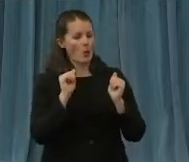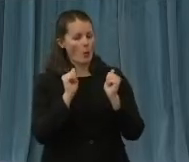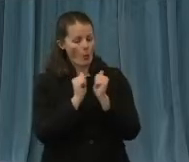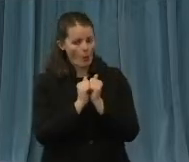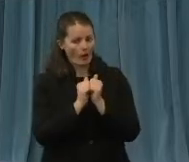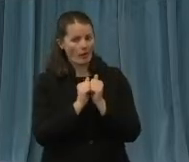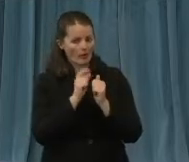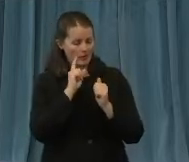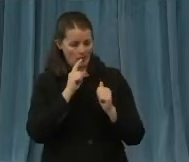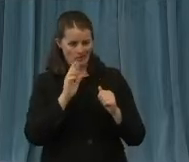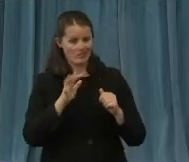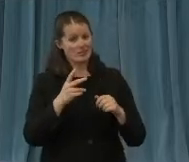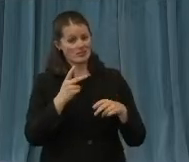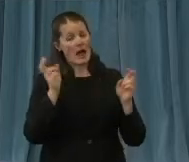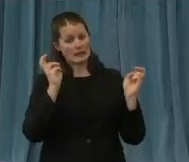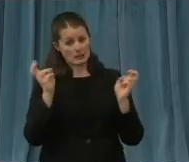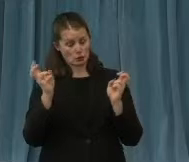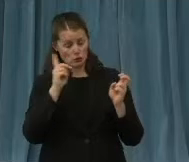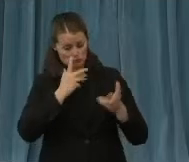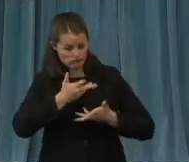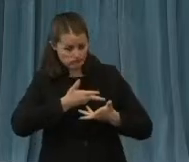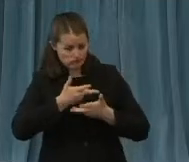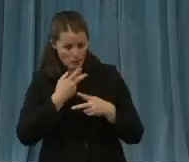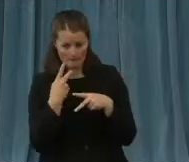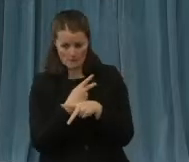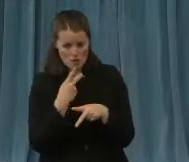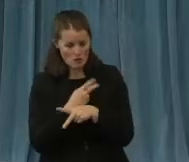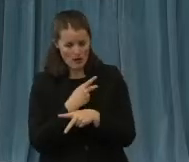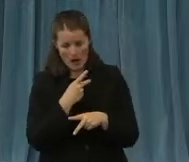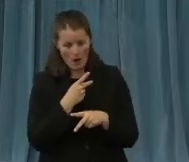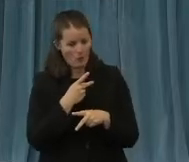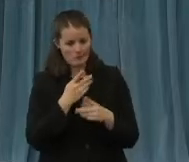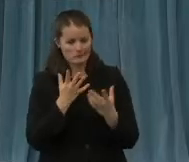we'll continue to work with them all as we have thus far along the way.